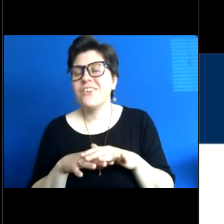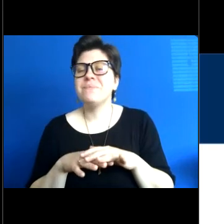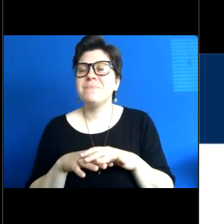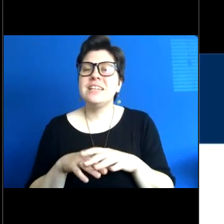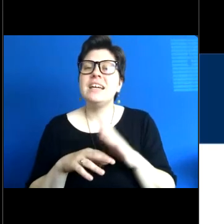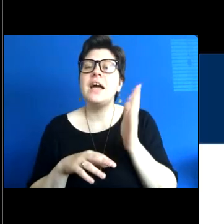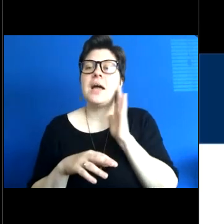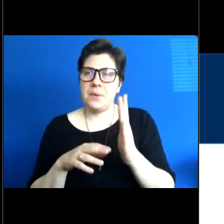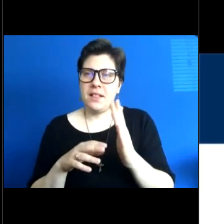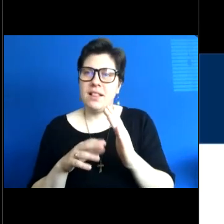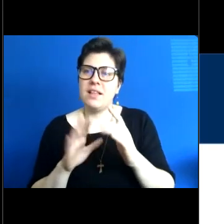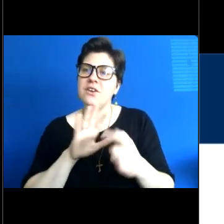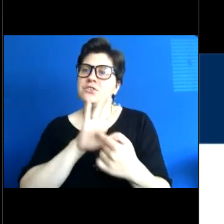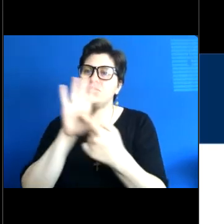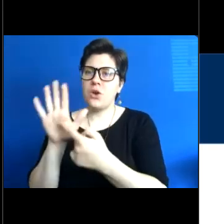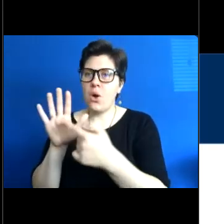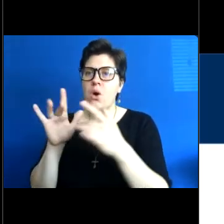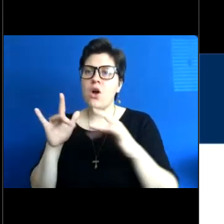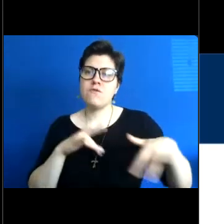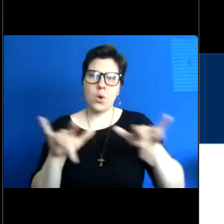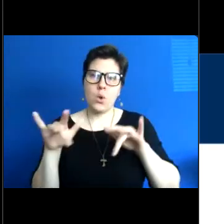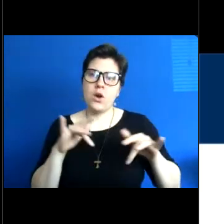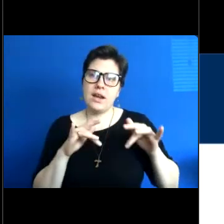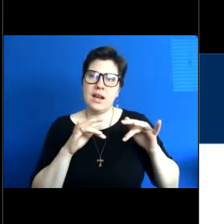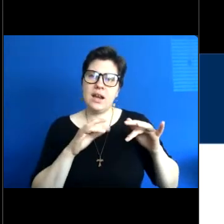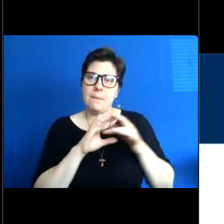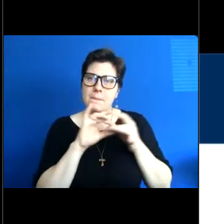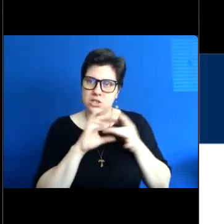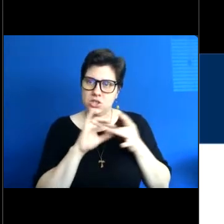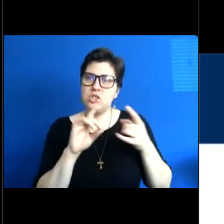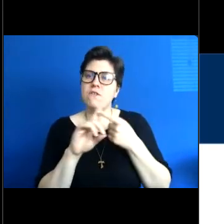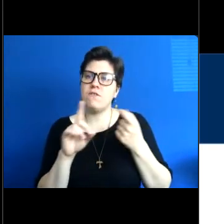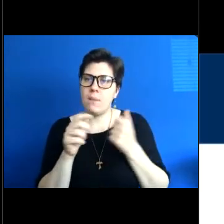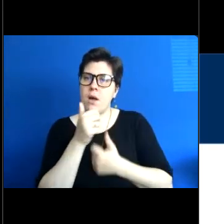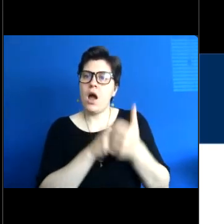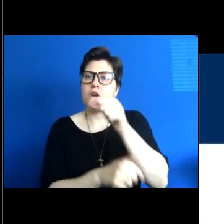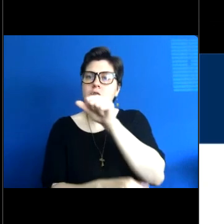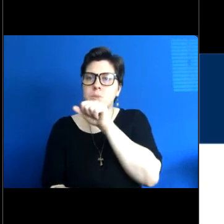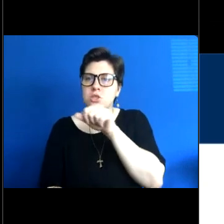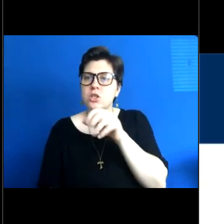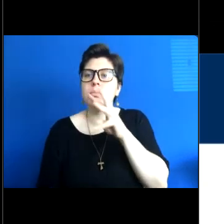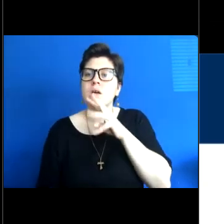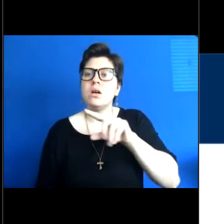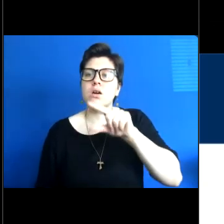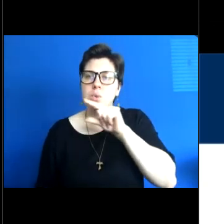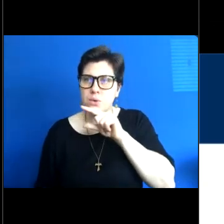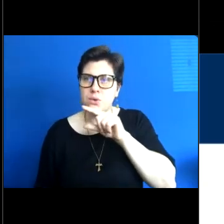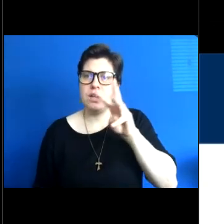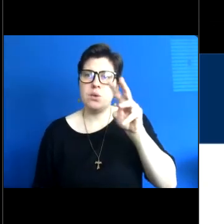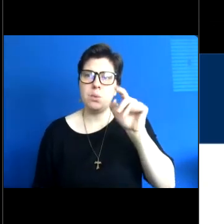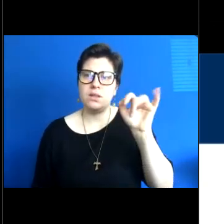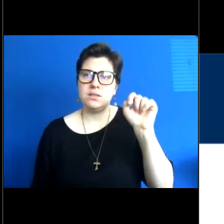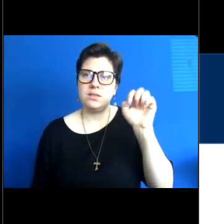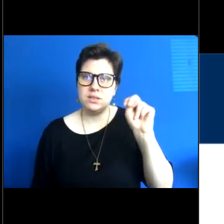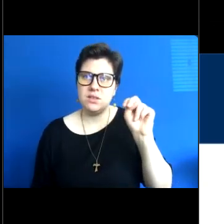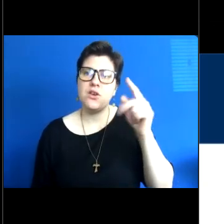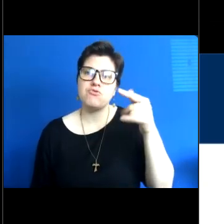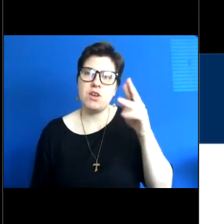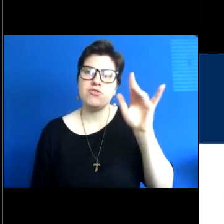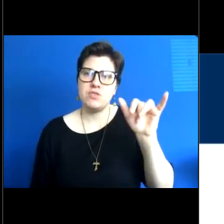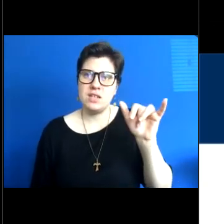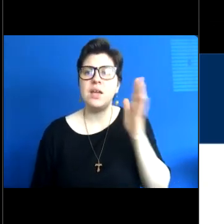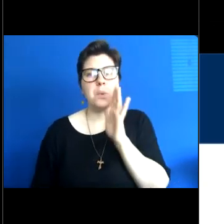we will show a recorded message from Archbishop Wilton Gregory, and he's responding to some questions from